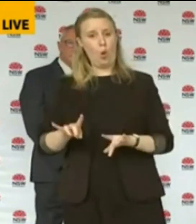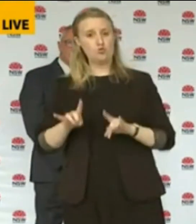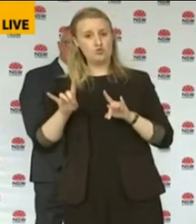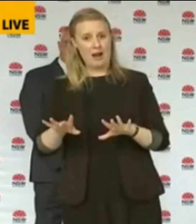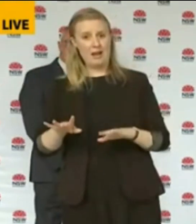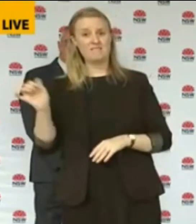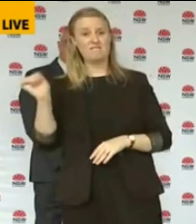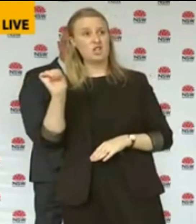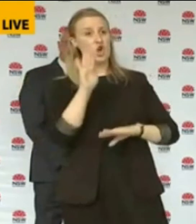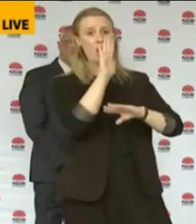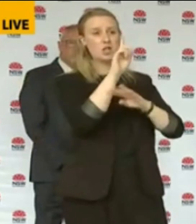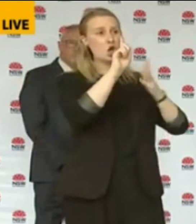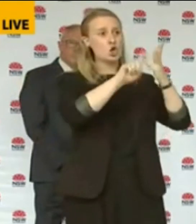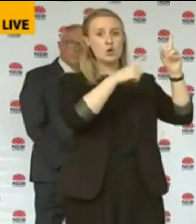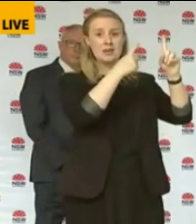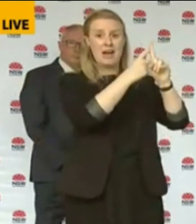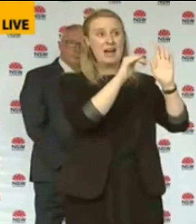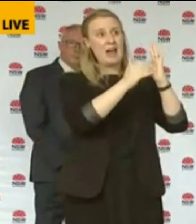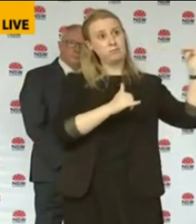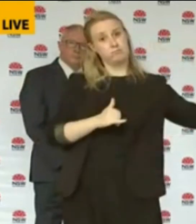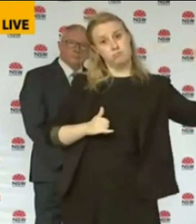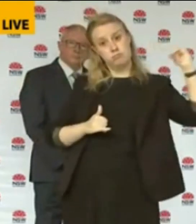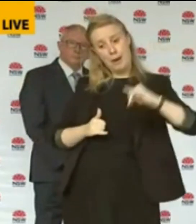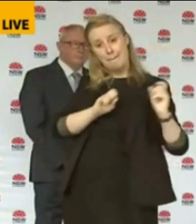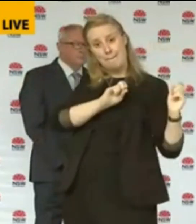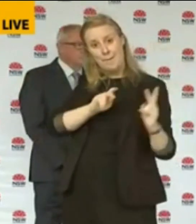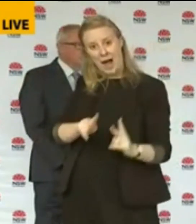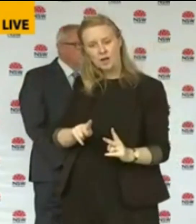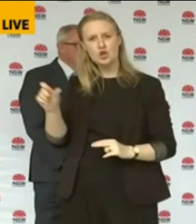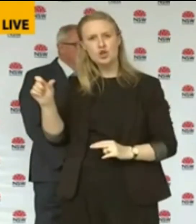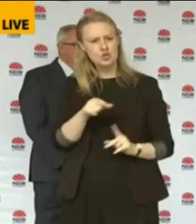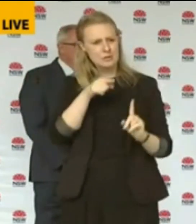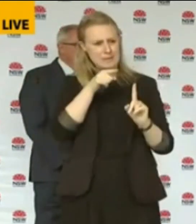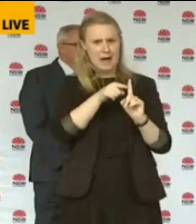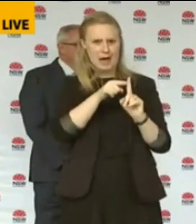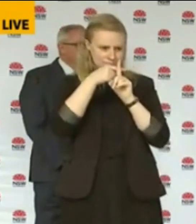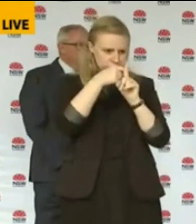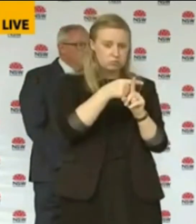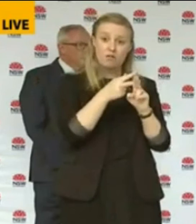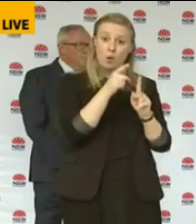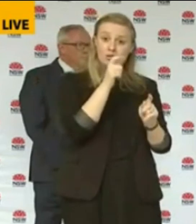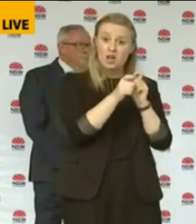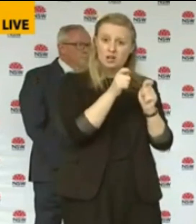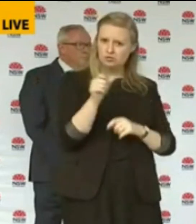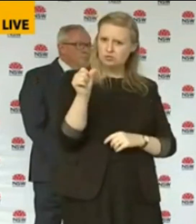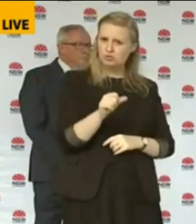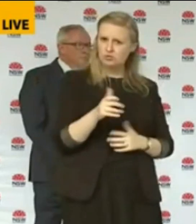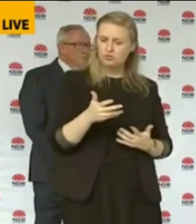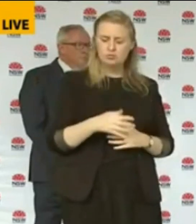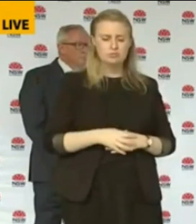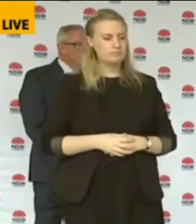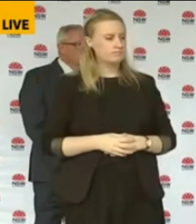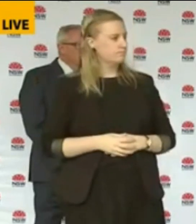that potential transmission line? I think we know that the viruses are going to be moving